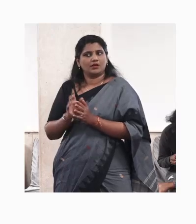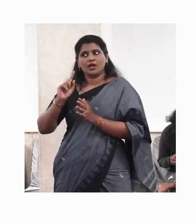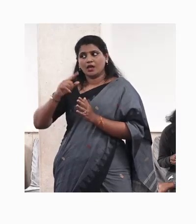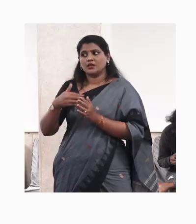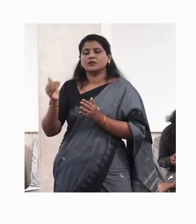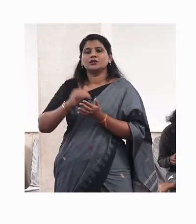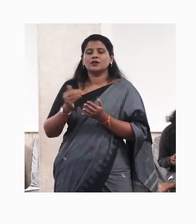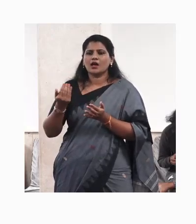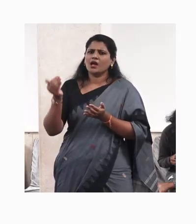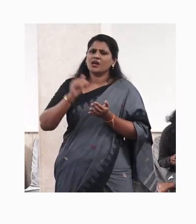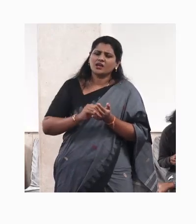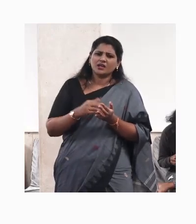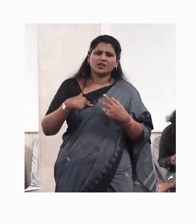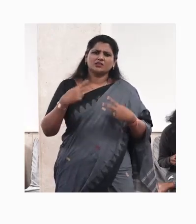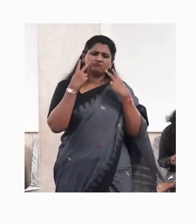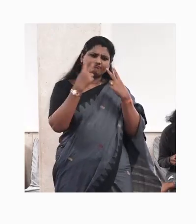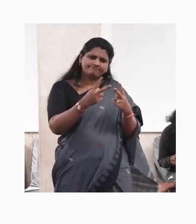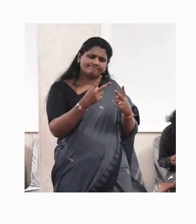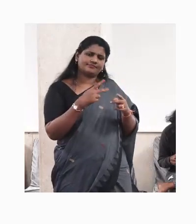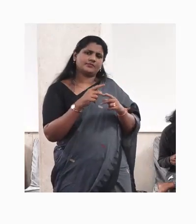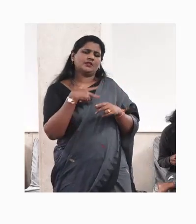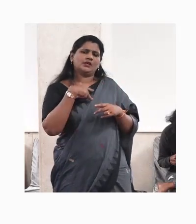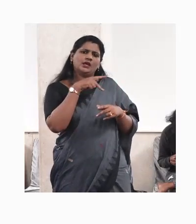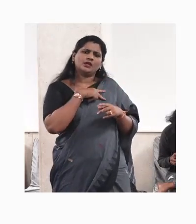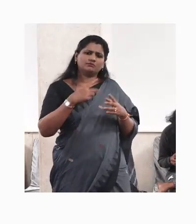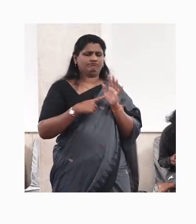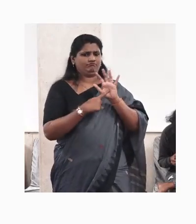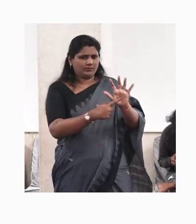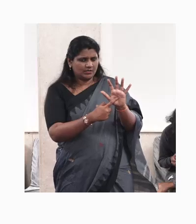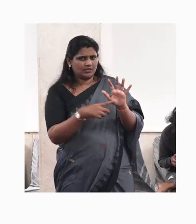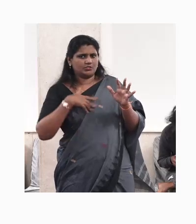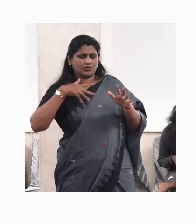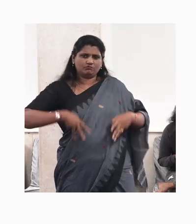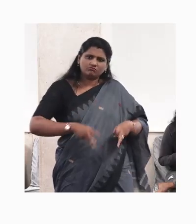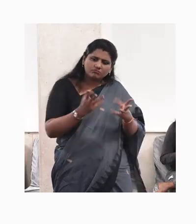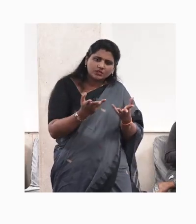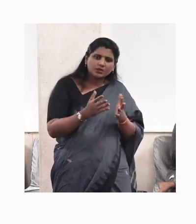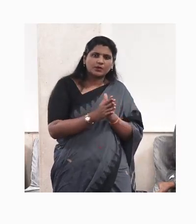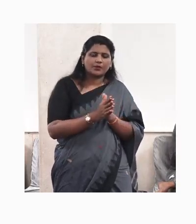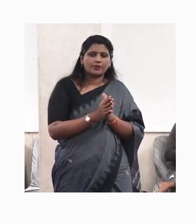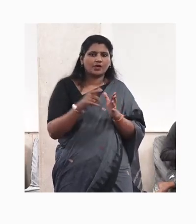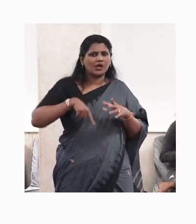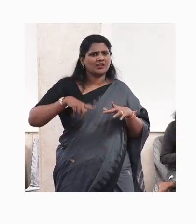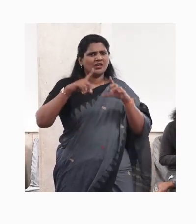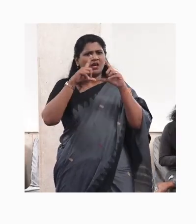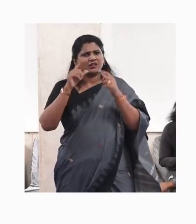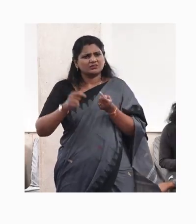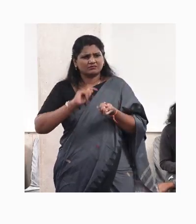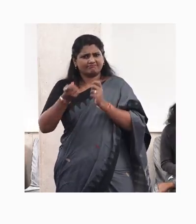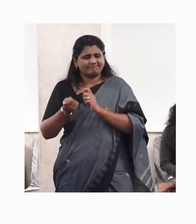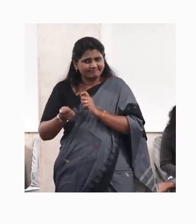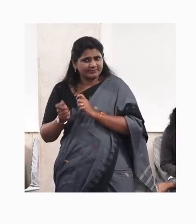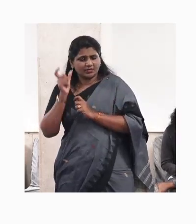we look at therapists as having to present ourselves a certain way, and a more conventional sort of an approach in terms